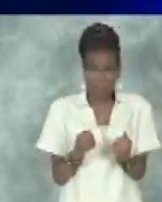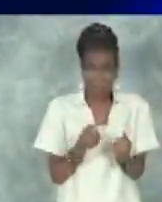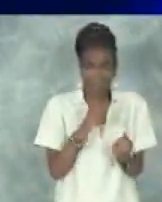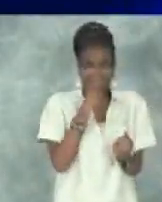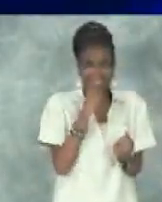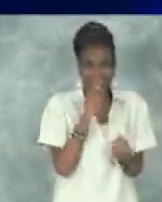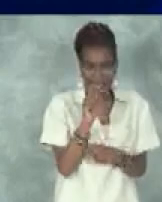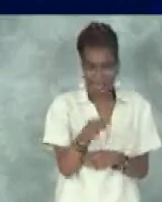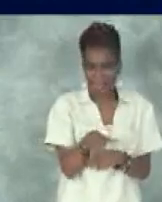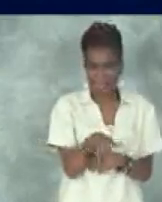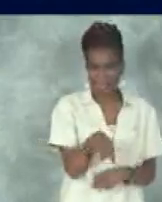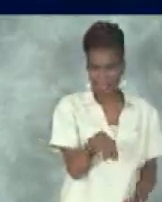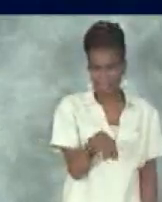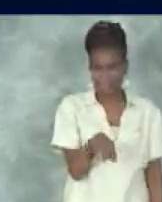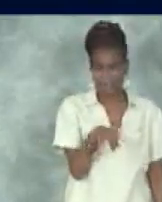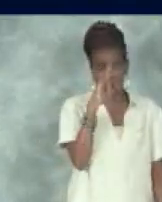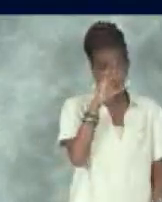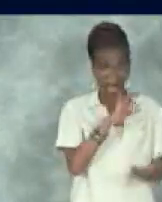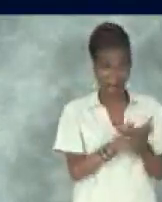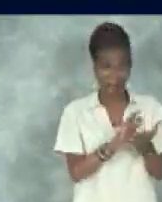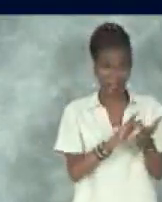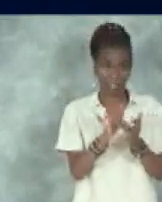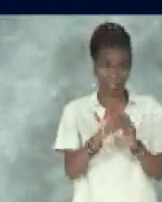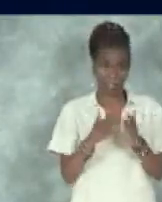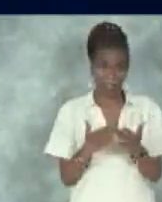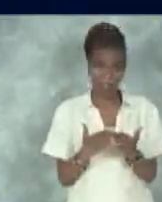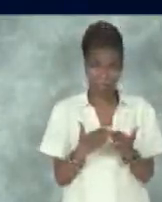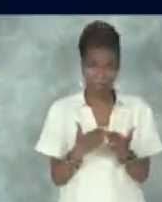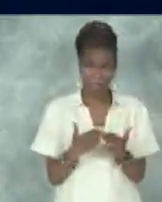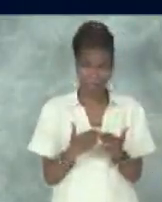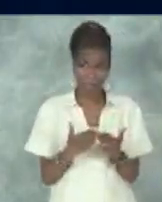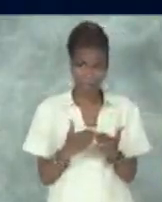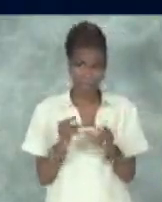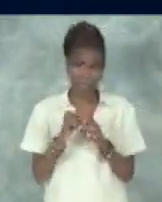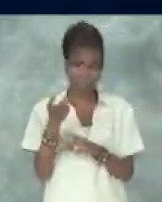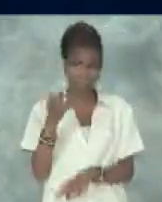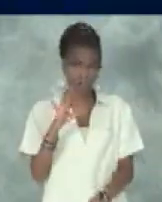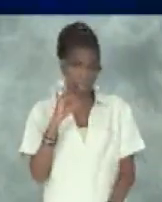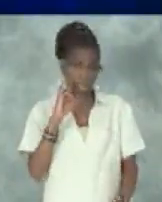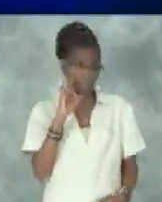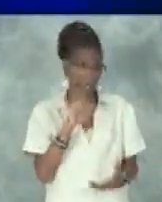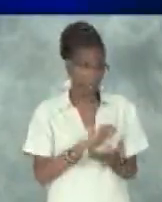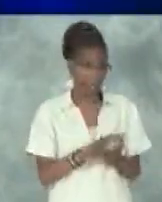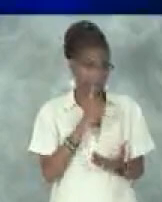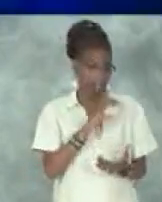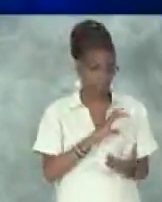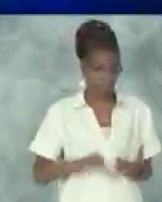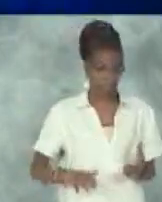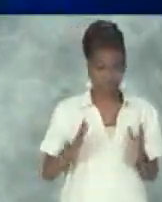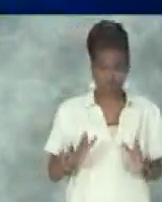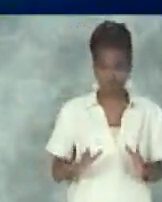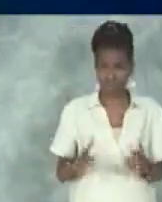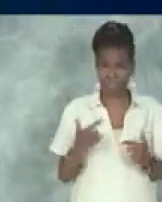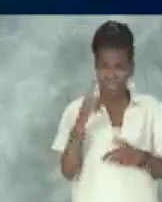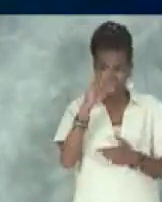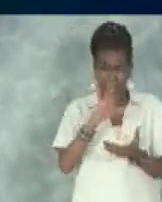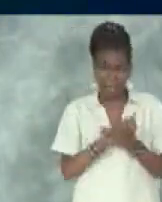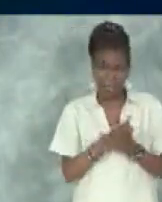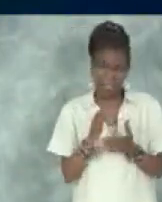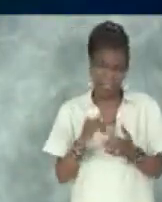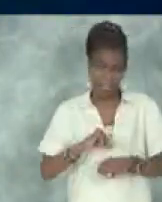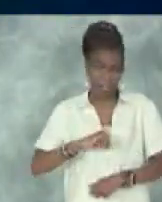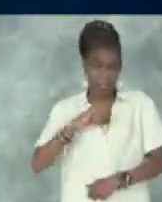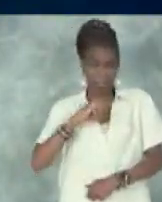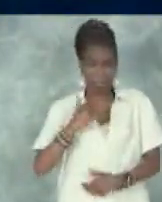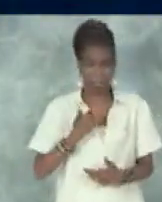that. Oh, I believe that the Bible is the word of God. I really do. And I believe in being a Christian. I'm proud to call myself